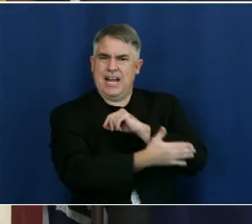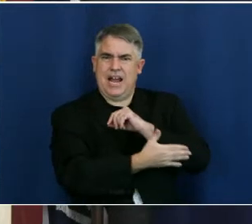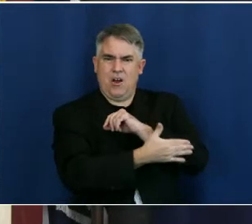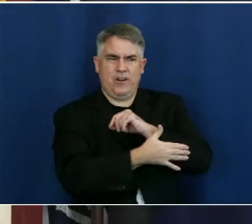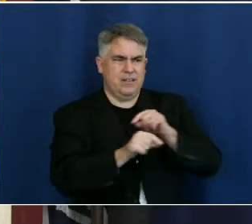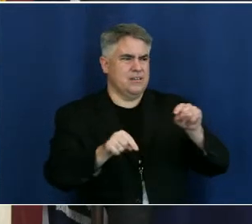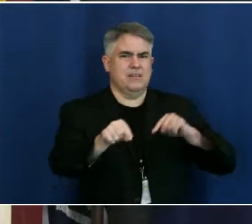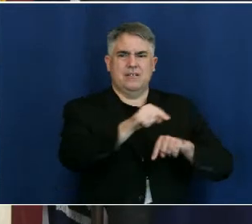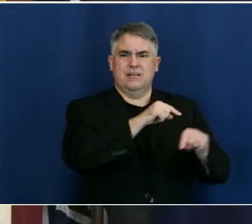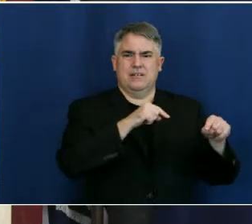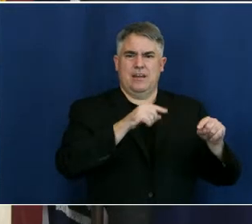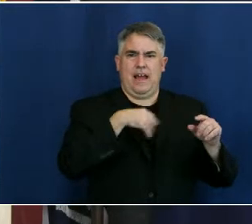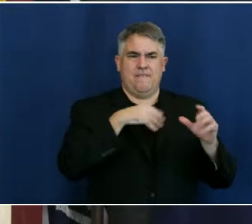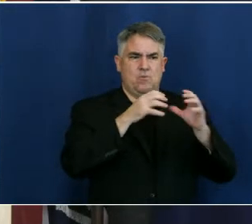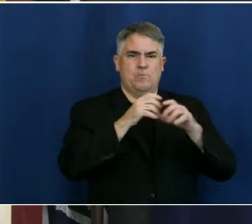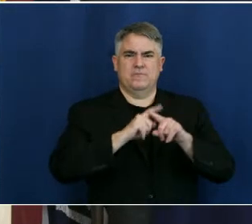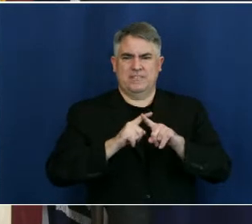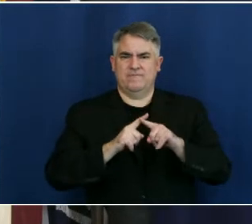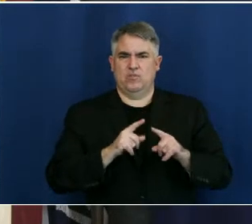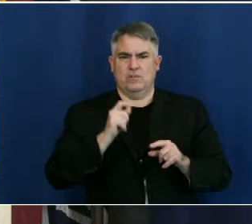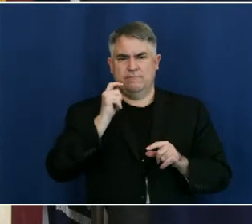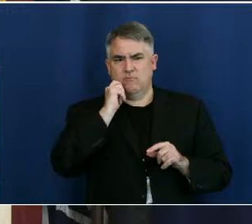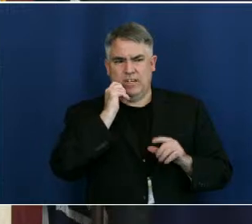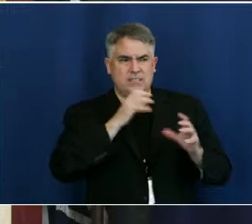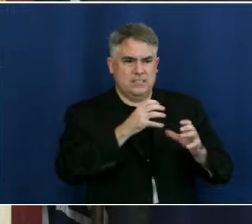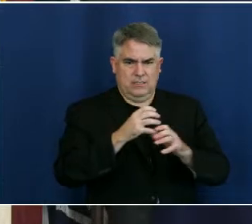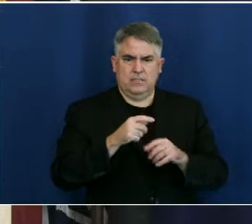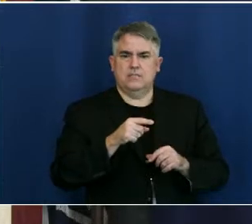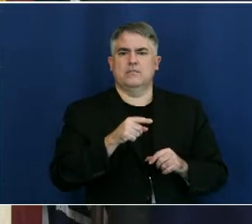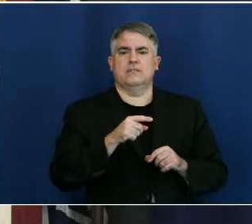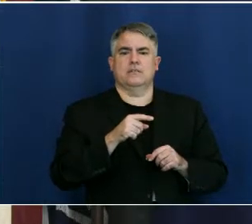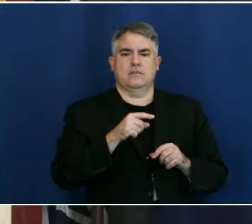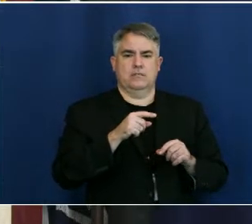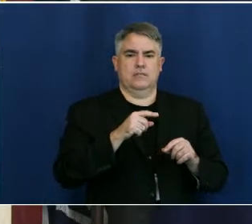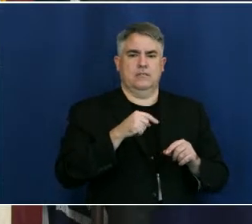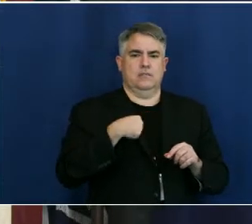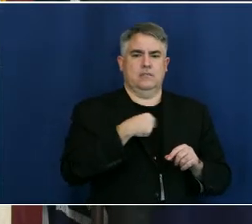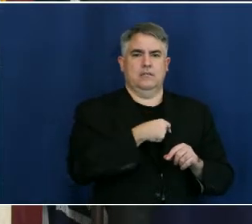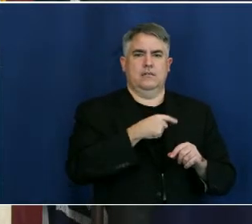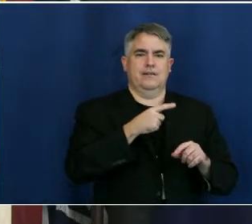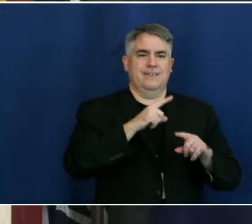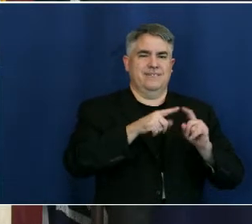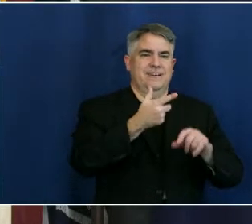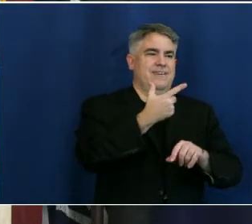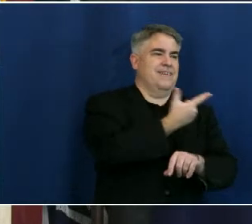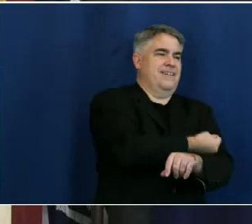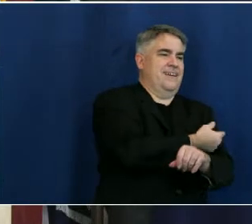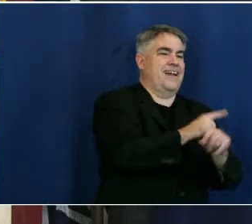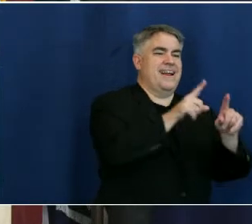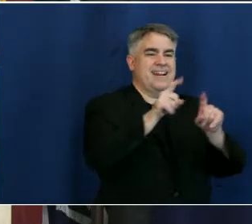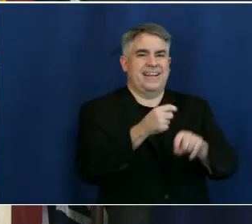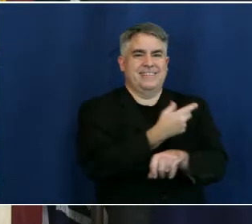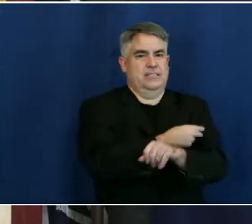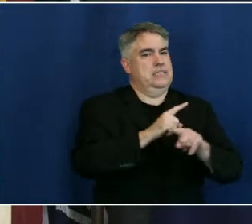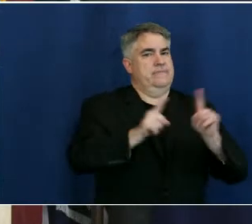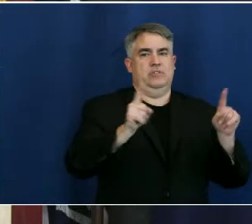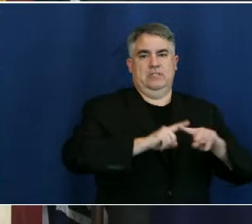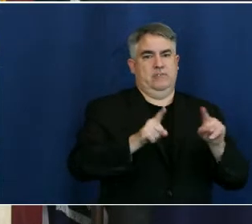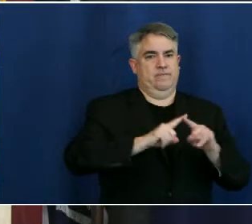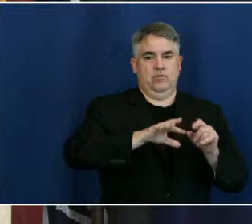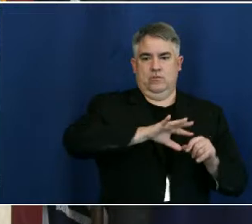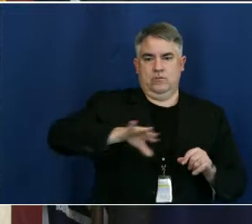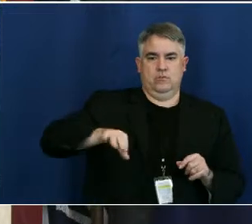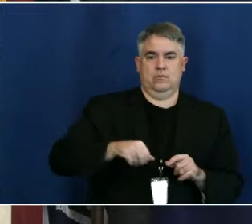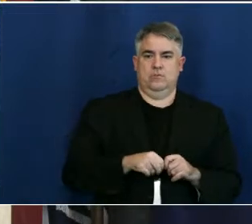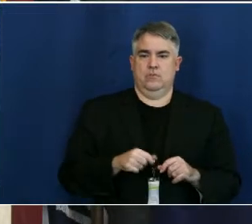the same as the demographics of who we're vaccinating now. The demographics of healthcare workers and the demographics of seniors